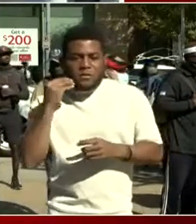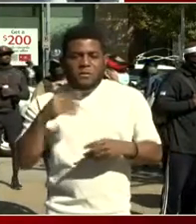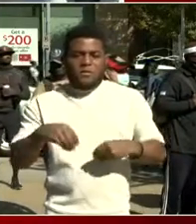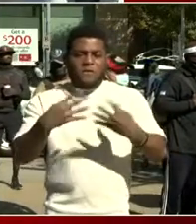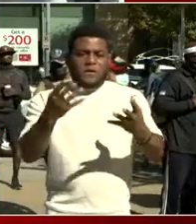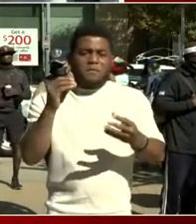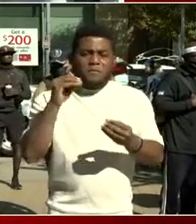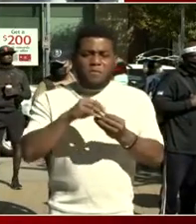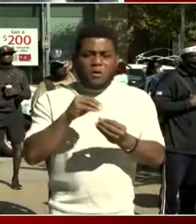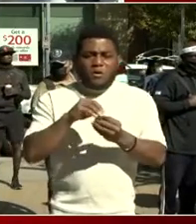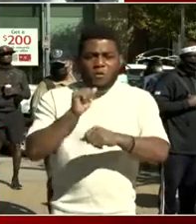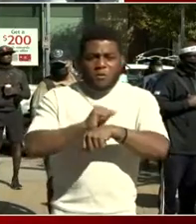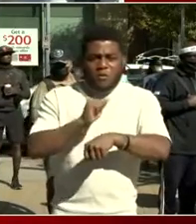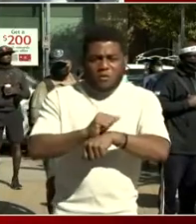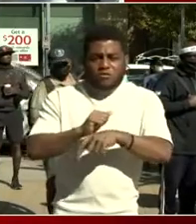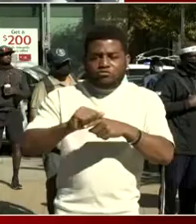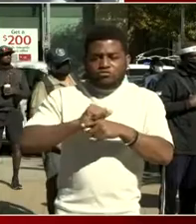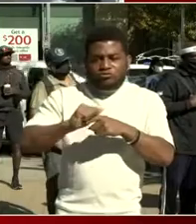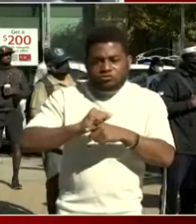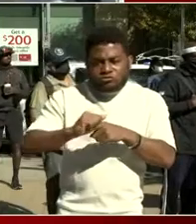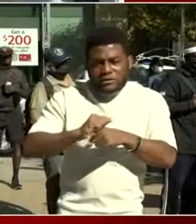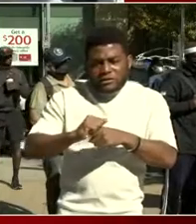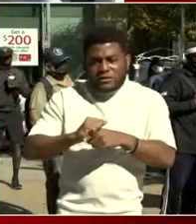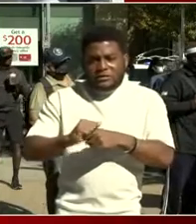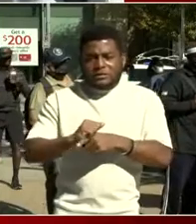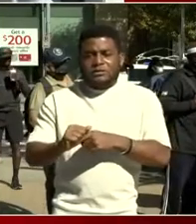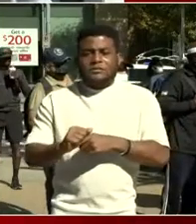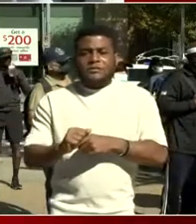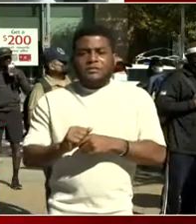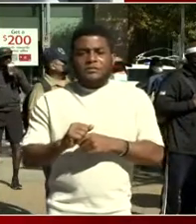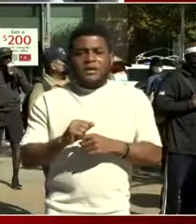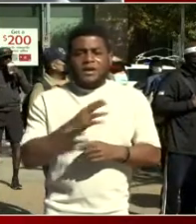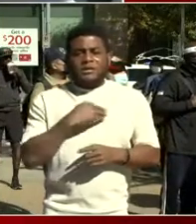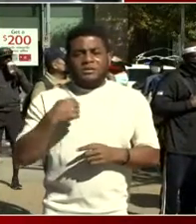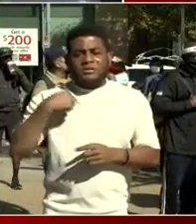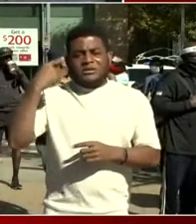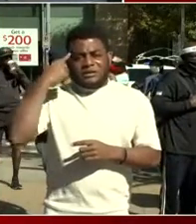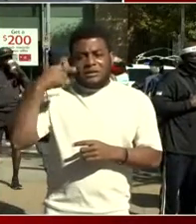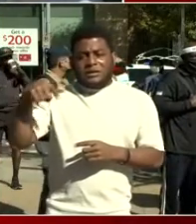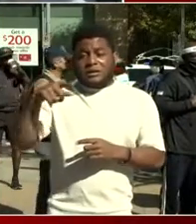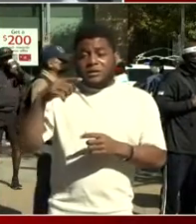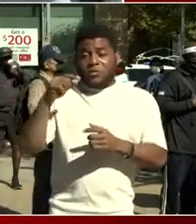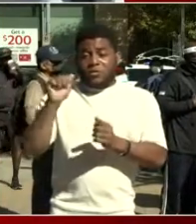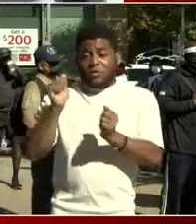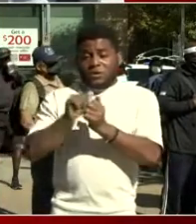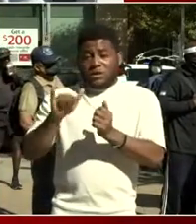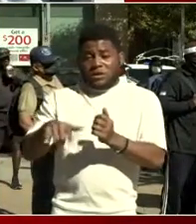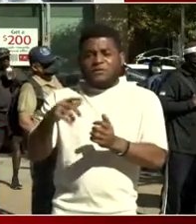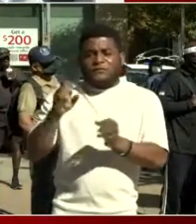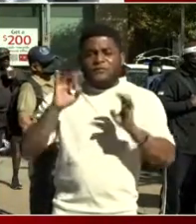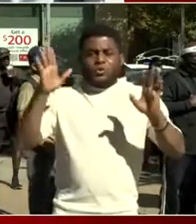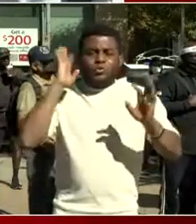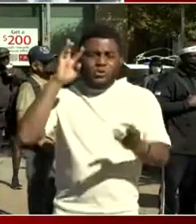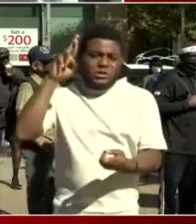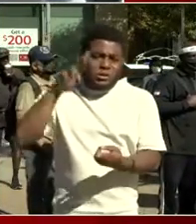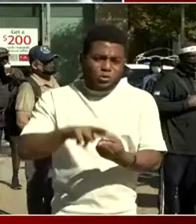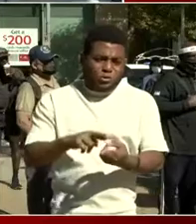the root causes of violence. So let me be clear, we're coming to this problem